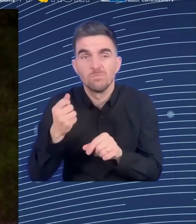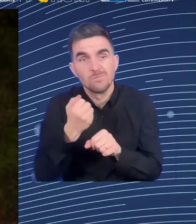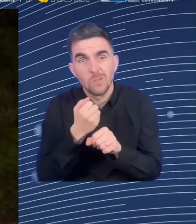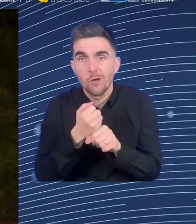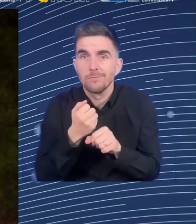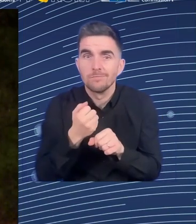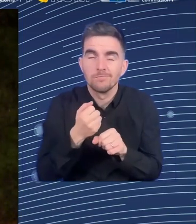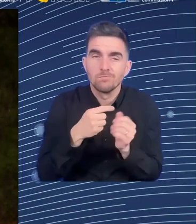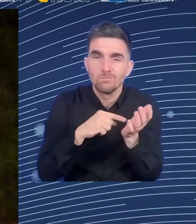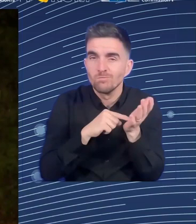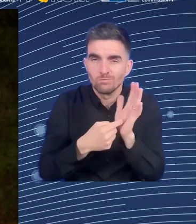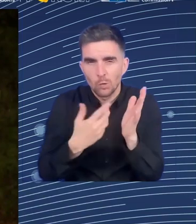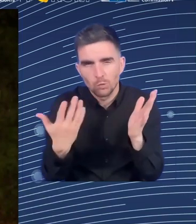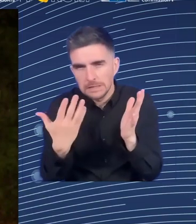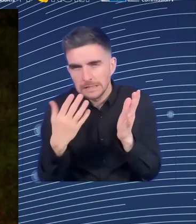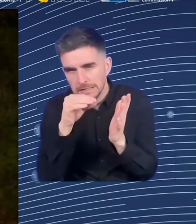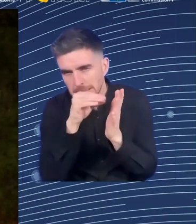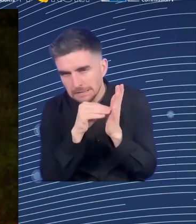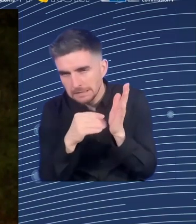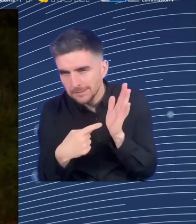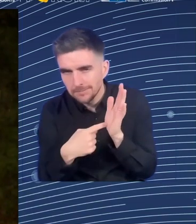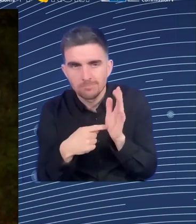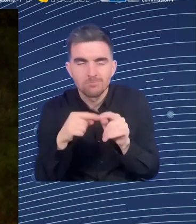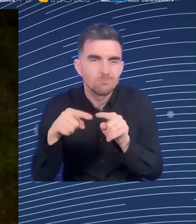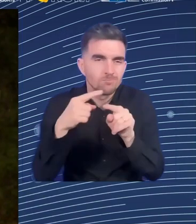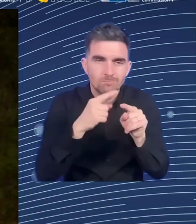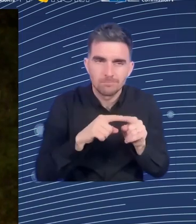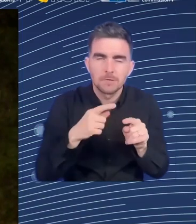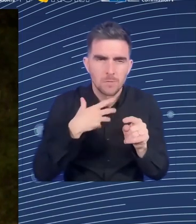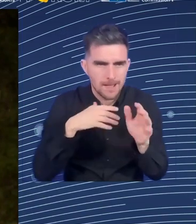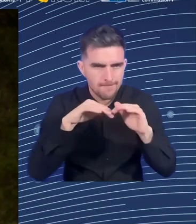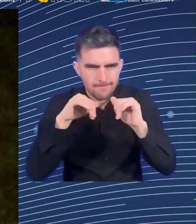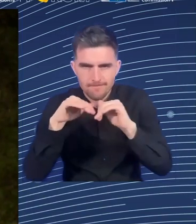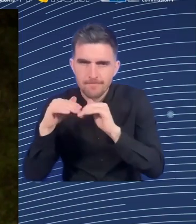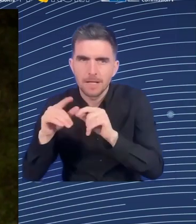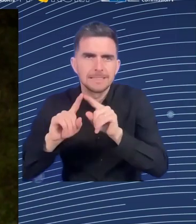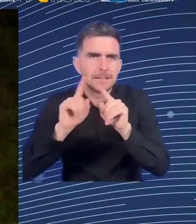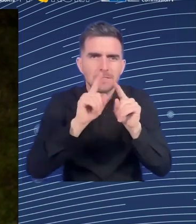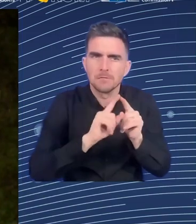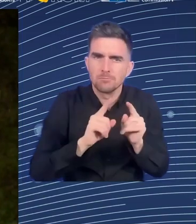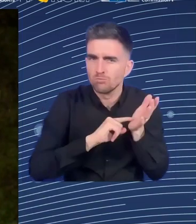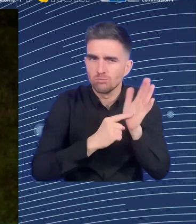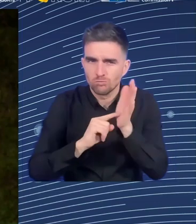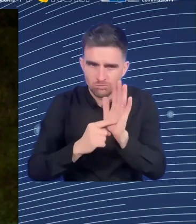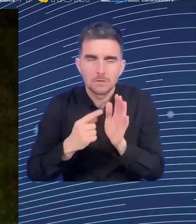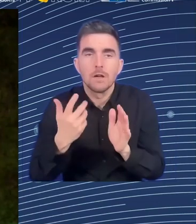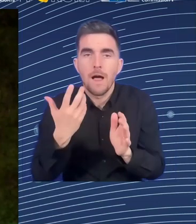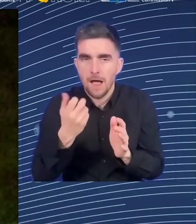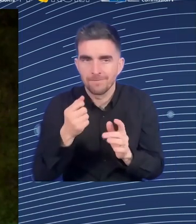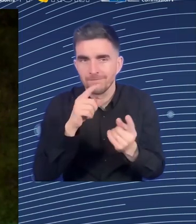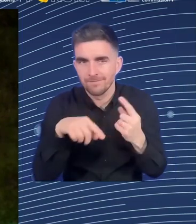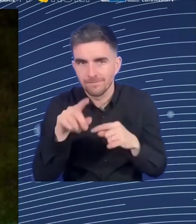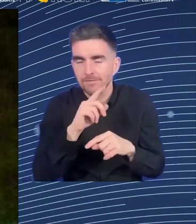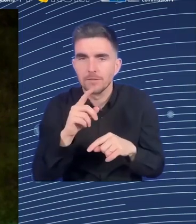tasks, that means usually working with a machine, repetitive, standardized tasks. Second profile,